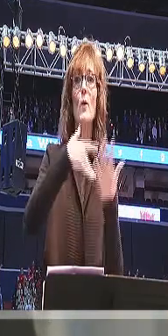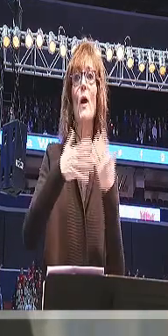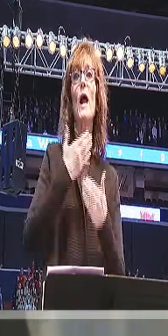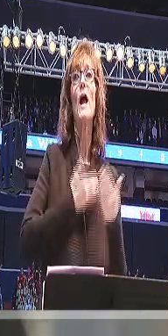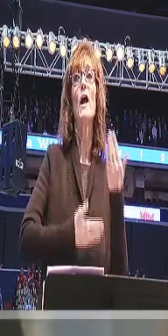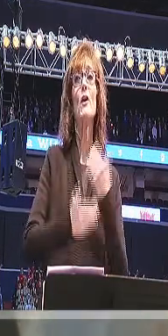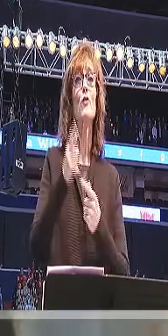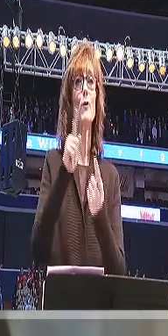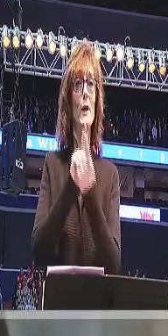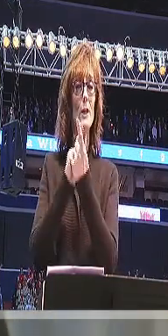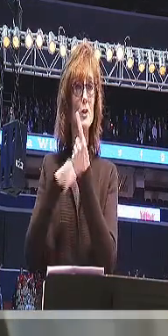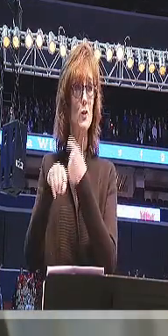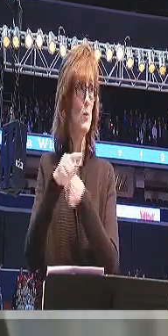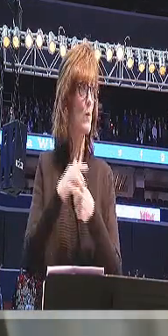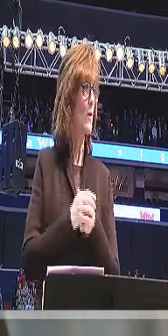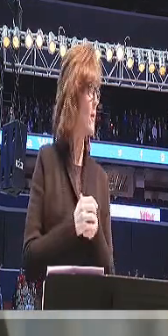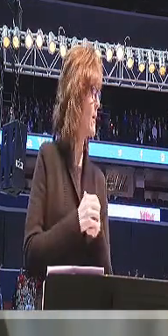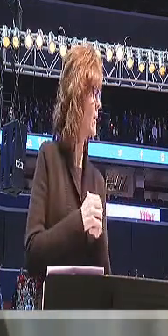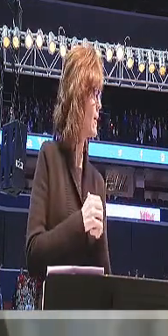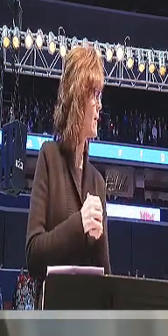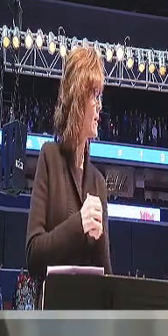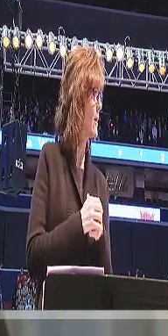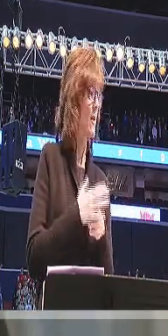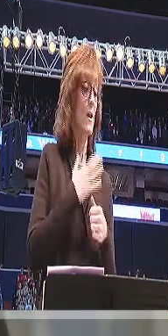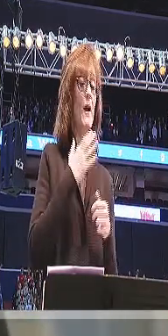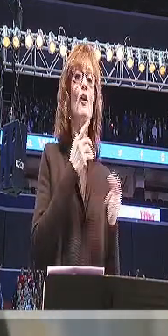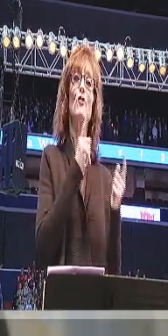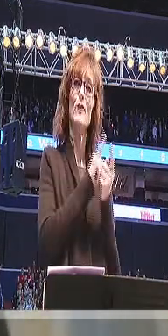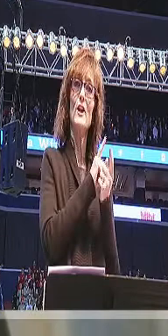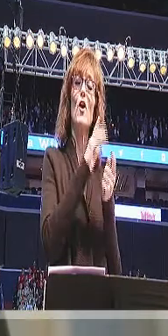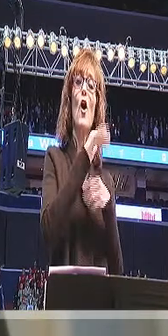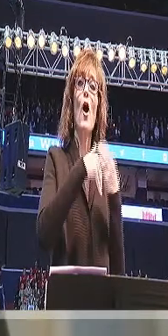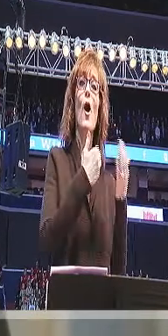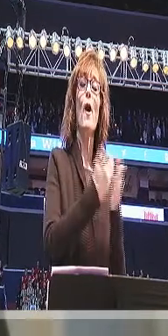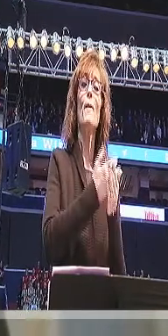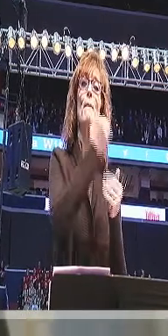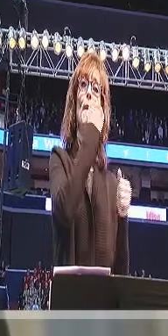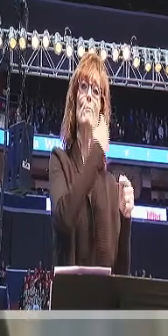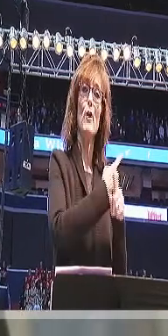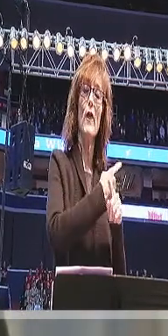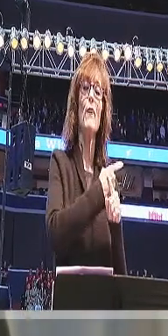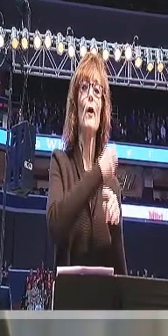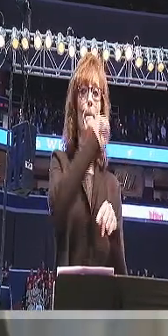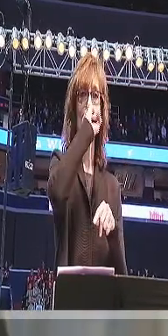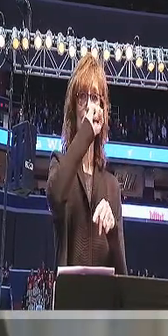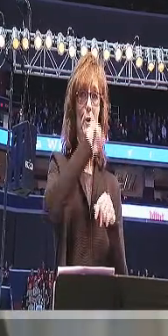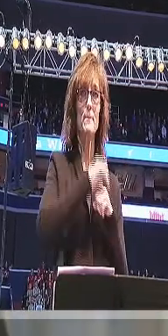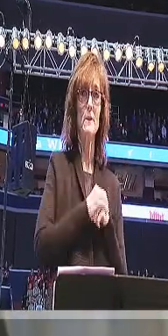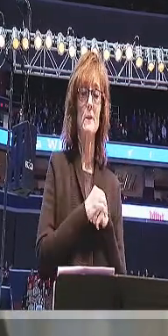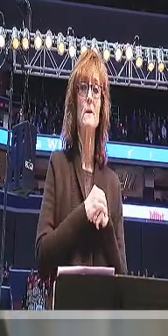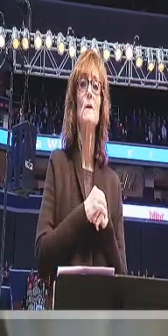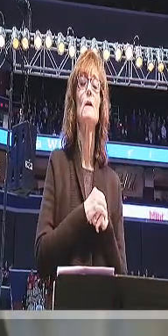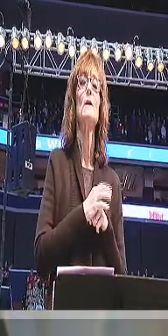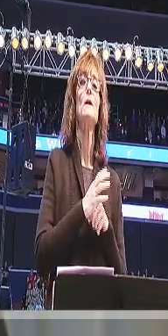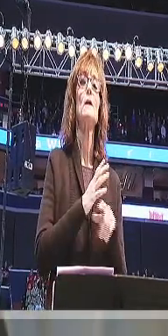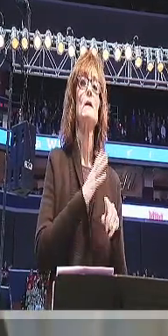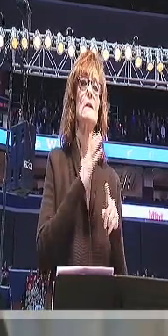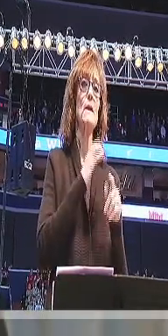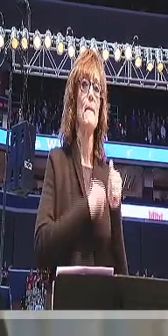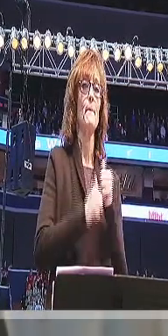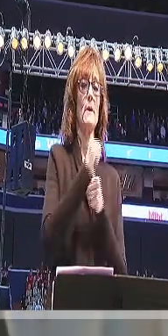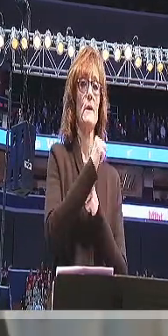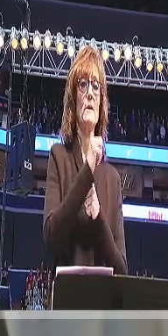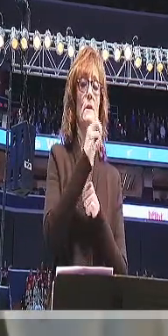greet all my brother bishops and archbishops, particularly His Eminence Cardinal Di Nardo, who is